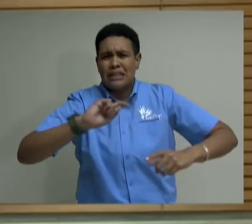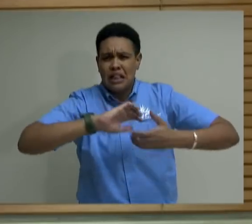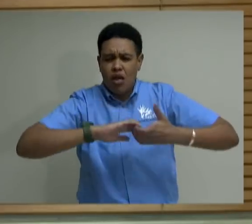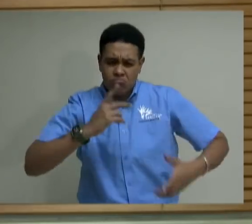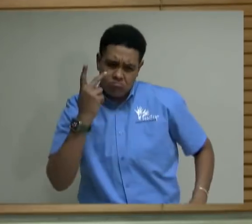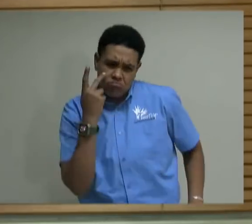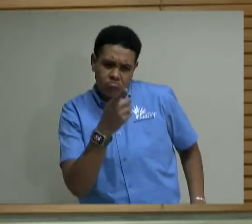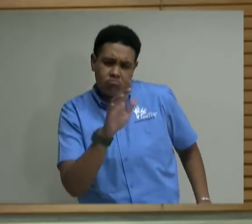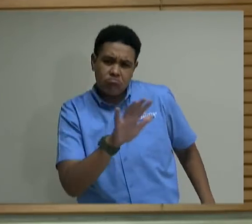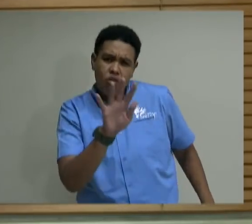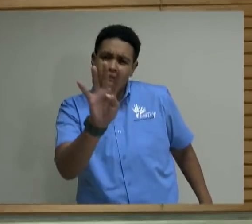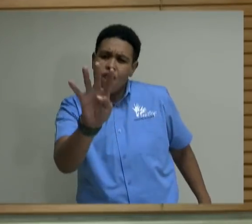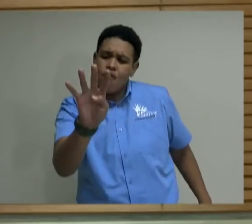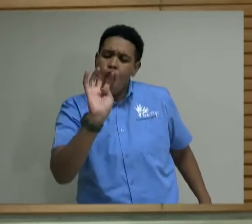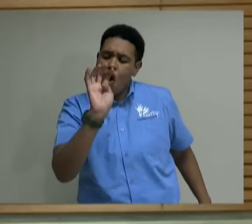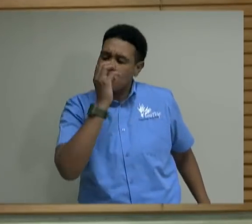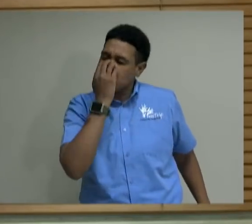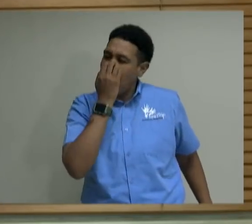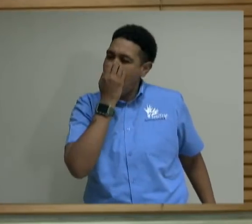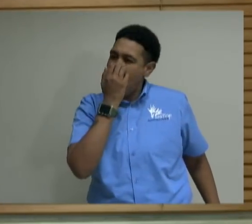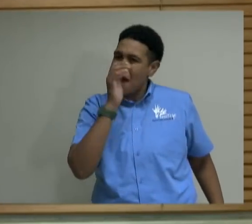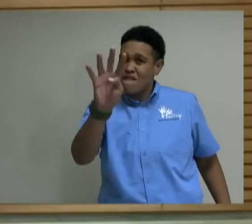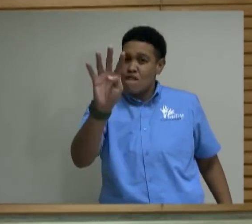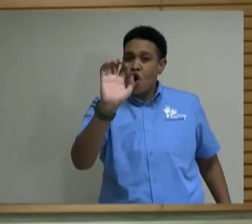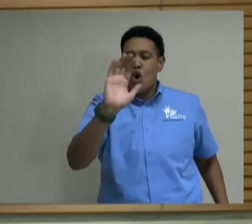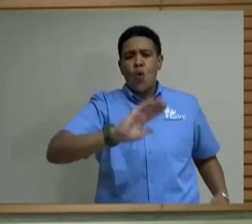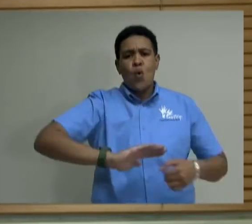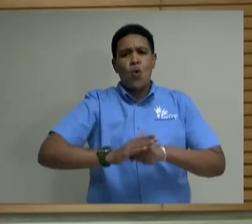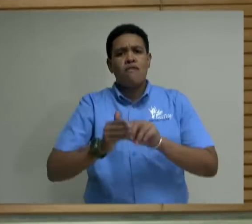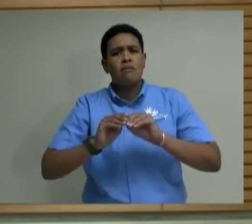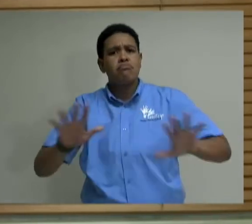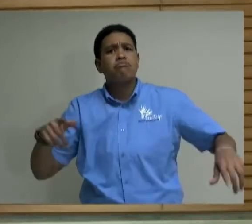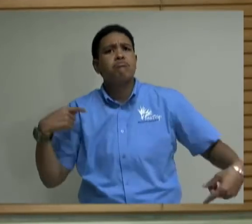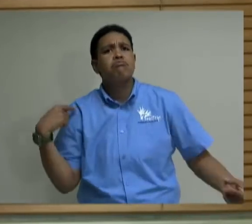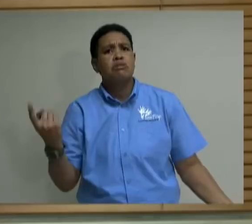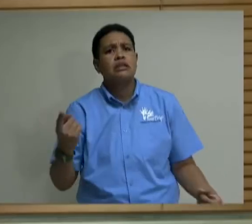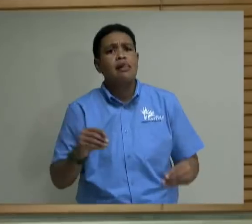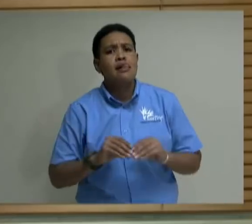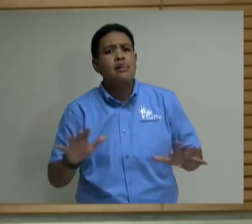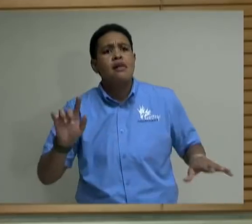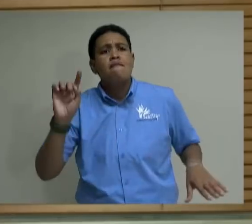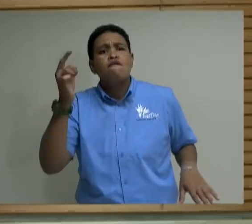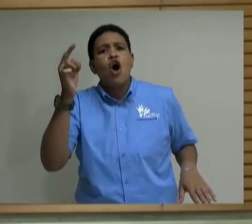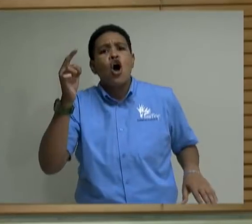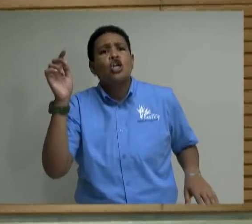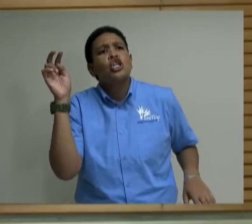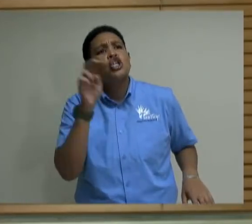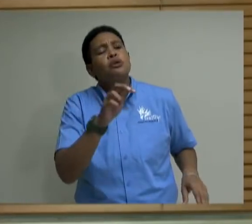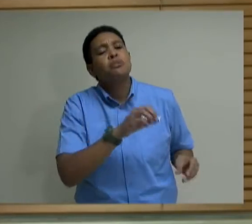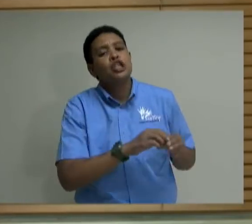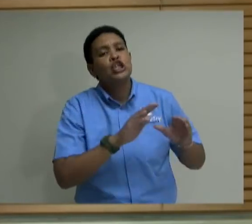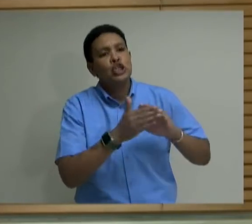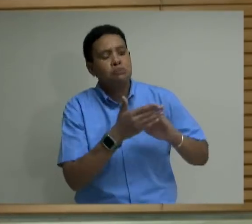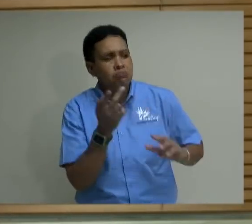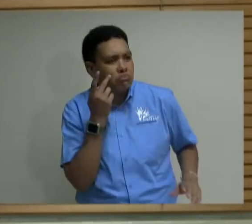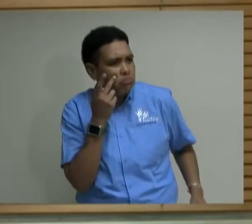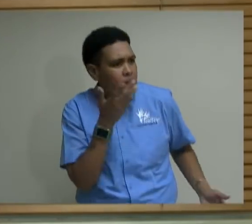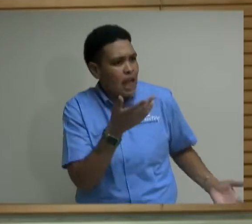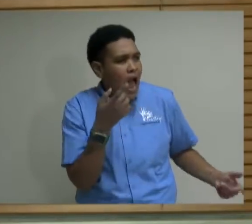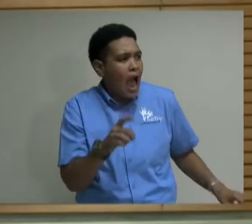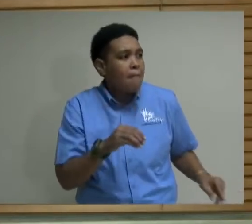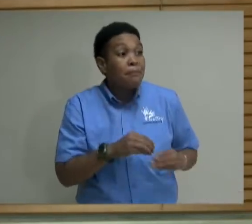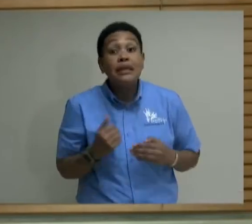has seen some 400 COVID-19 cases since the pandemic's first visited Jamaica's shores